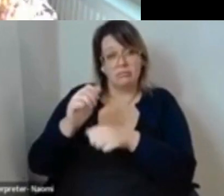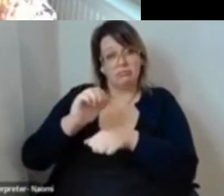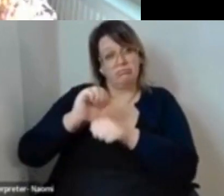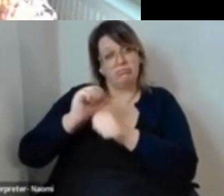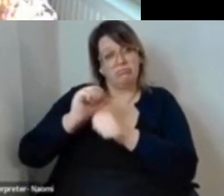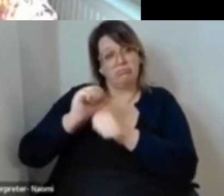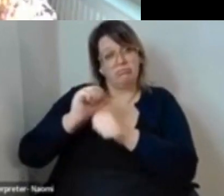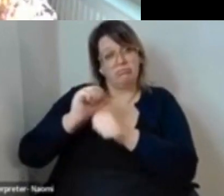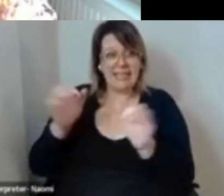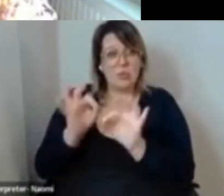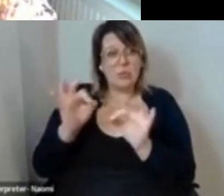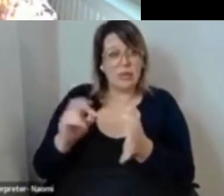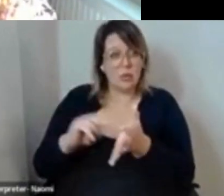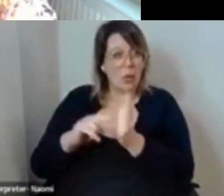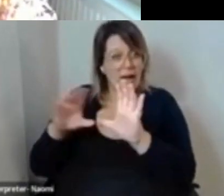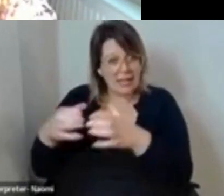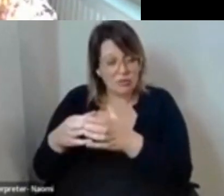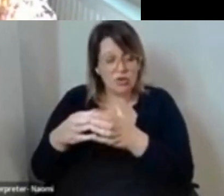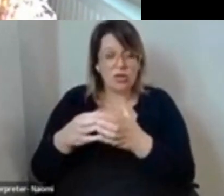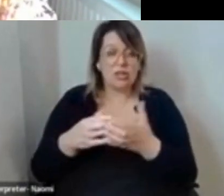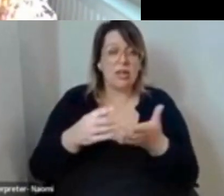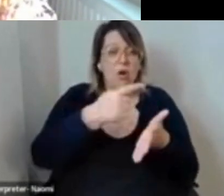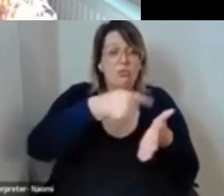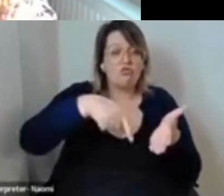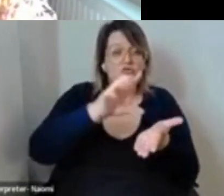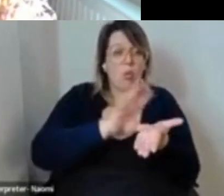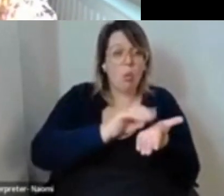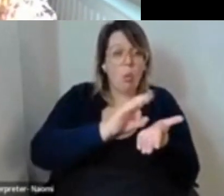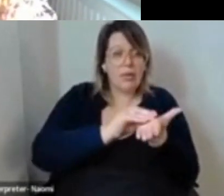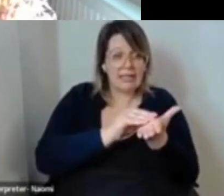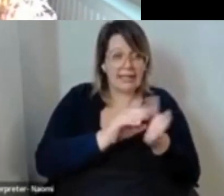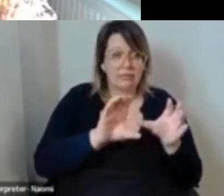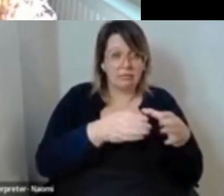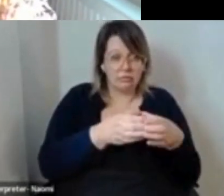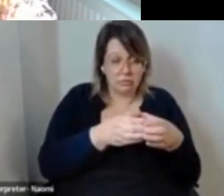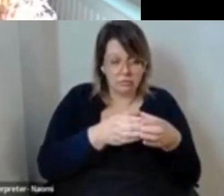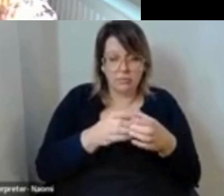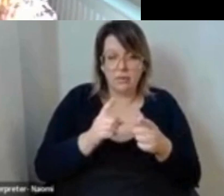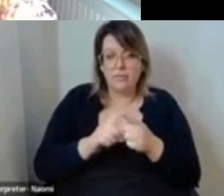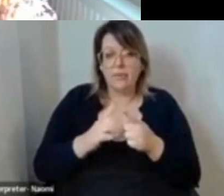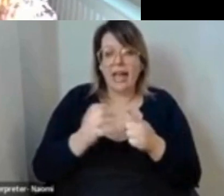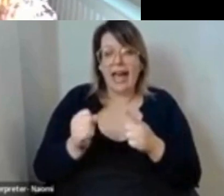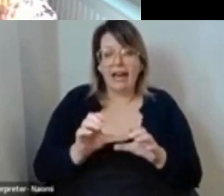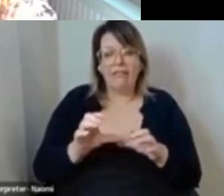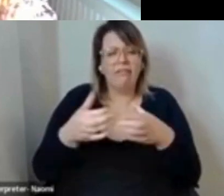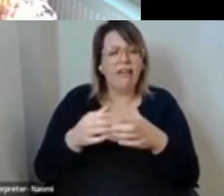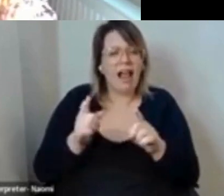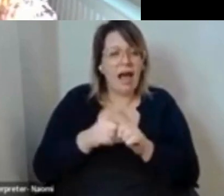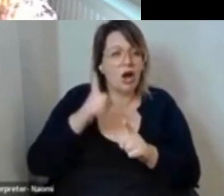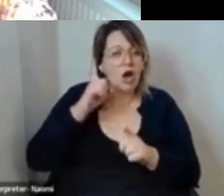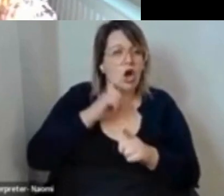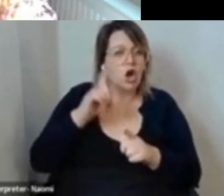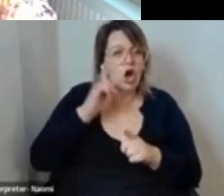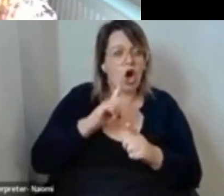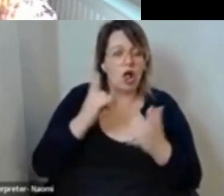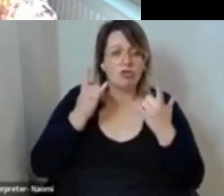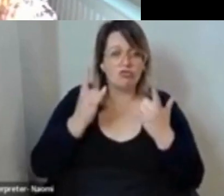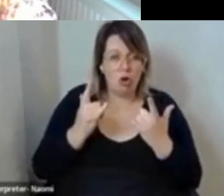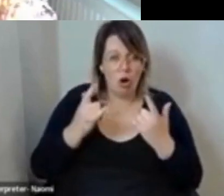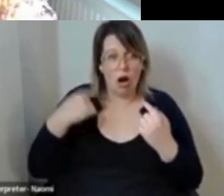record labels, community arts and music organisations like Girls Rock London and Spark Arts for